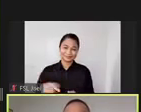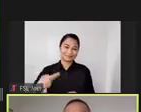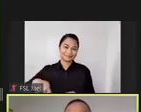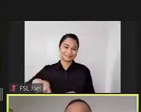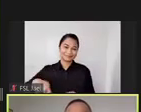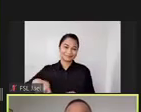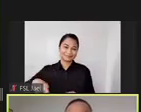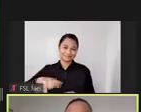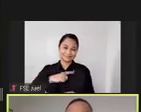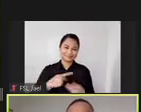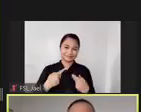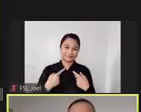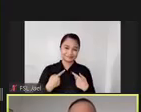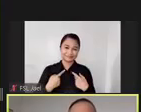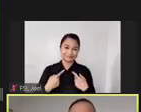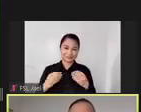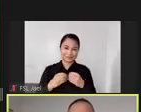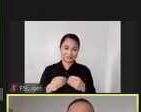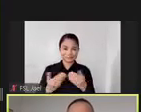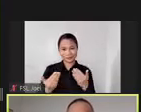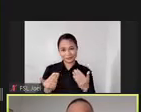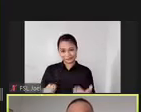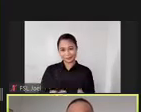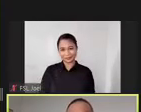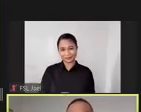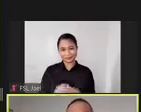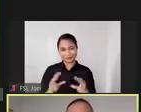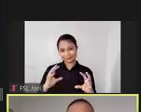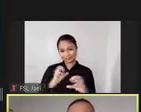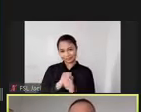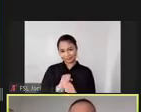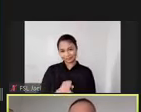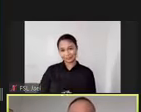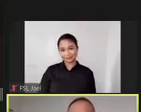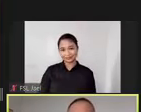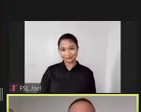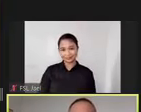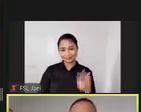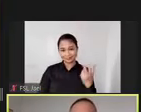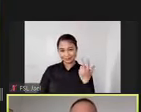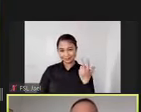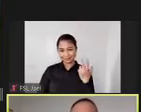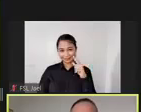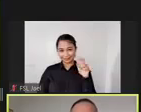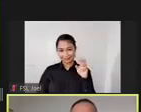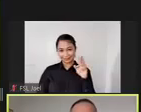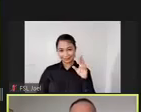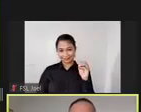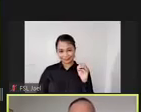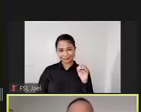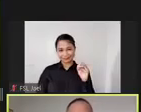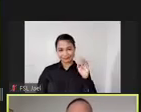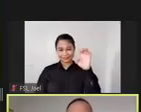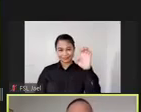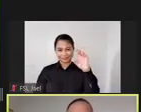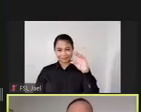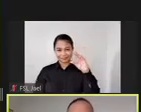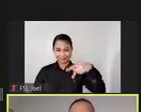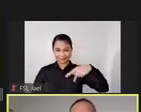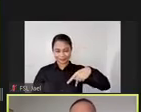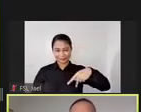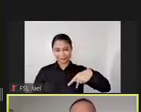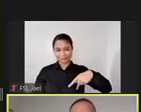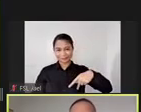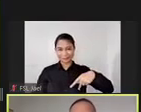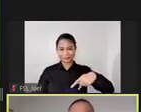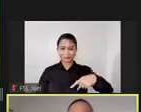models available to us. And particularly if we invest in these models in our struggling communities, a meaningful, shared,